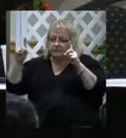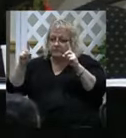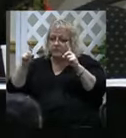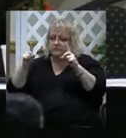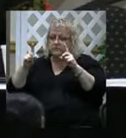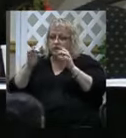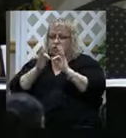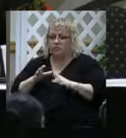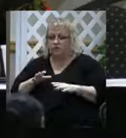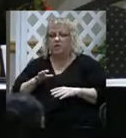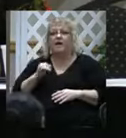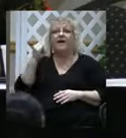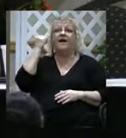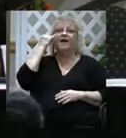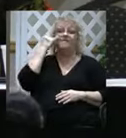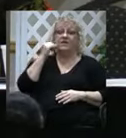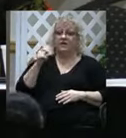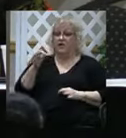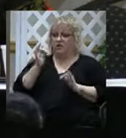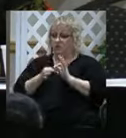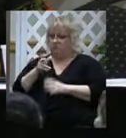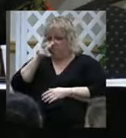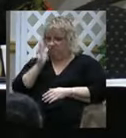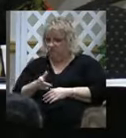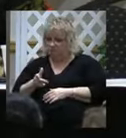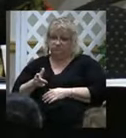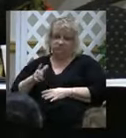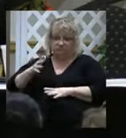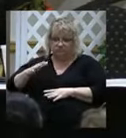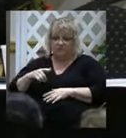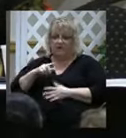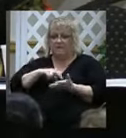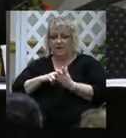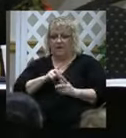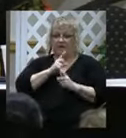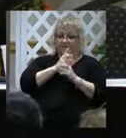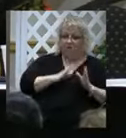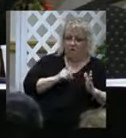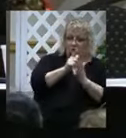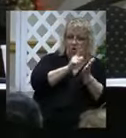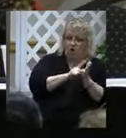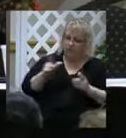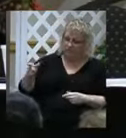And that's constitutional right. So, you know, a lot of interpreted cases go up.